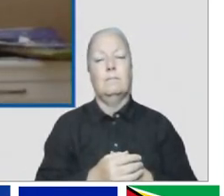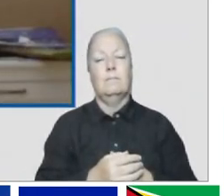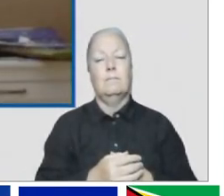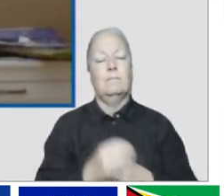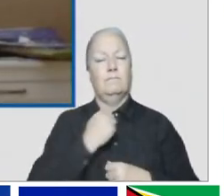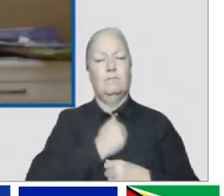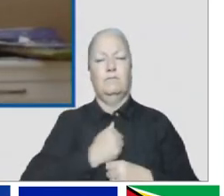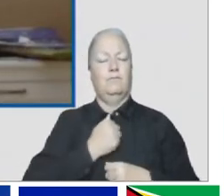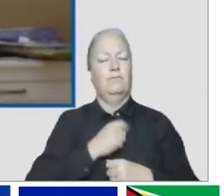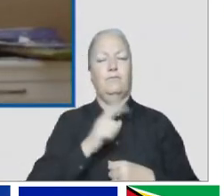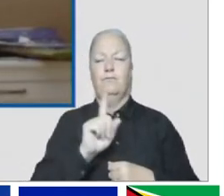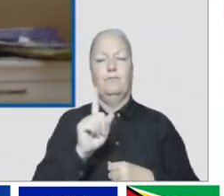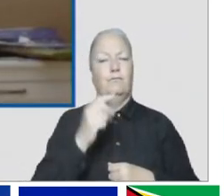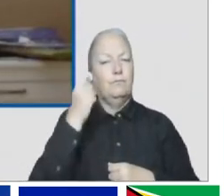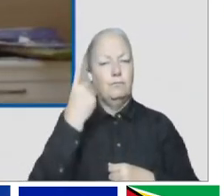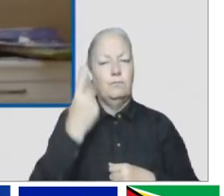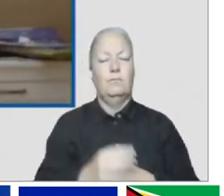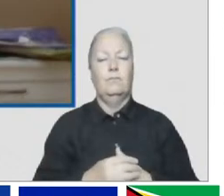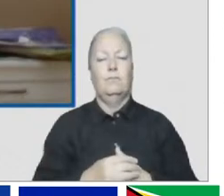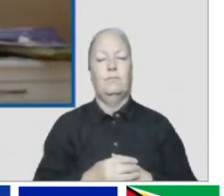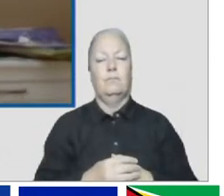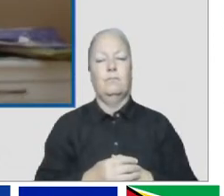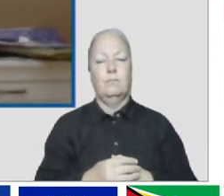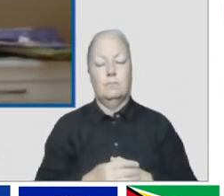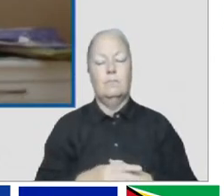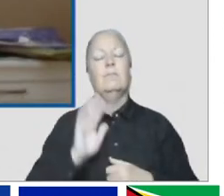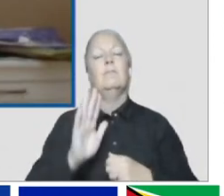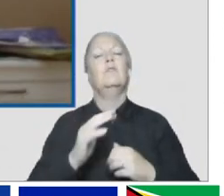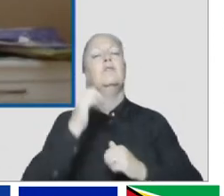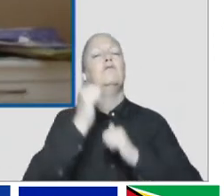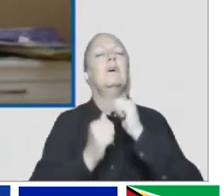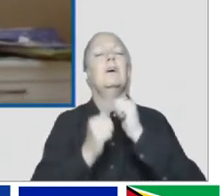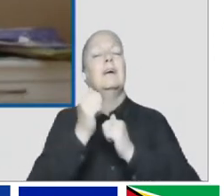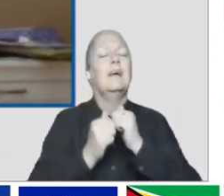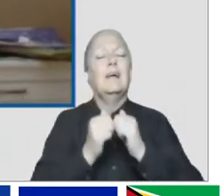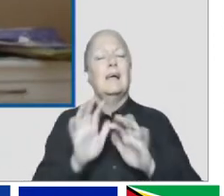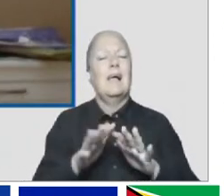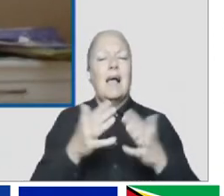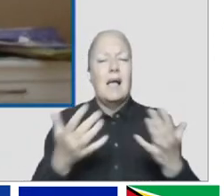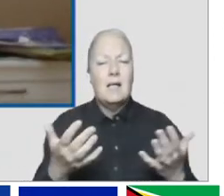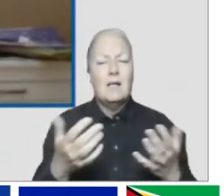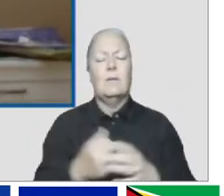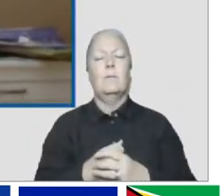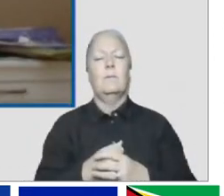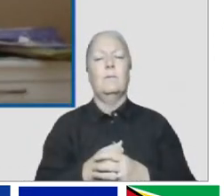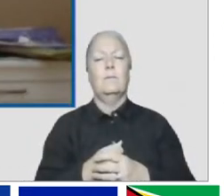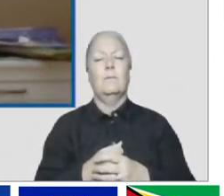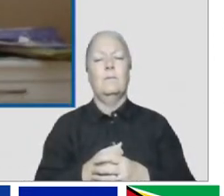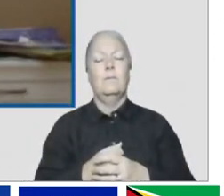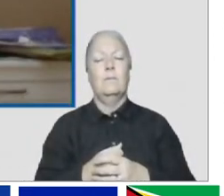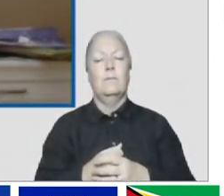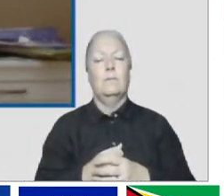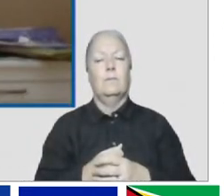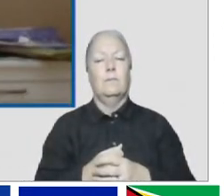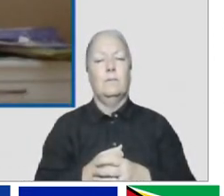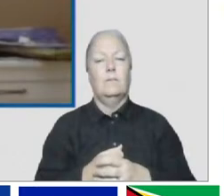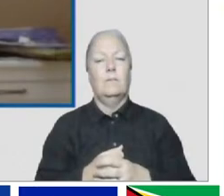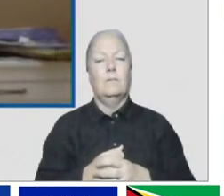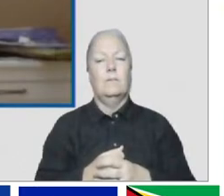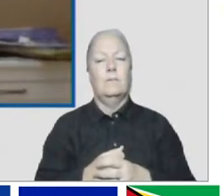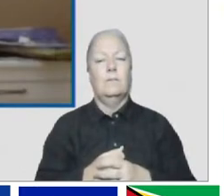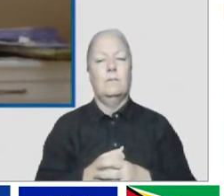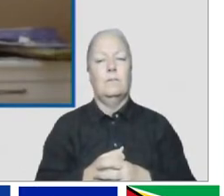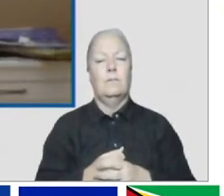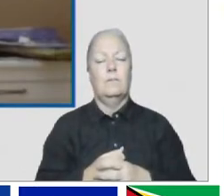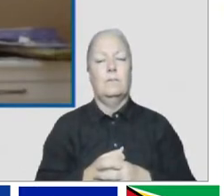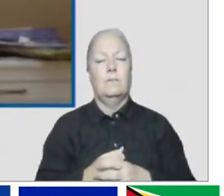about the structure, how you put that. And Dr. Henry actually talked about the structure, how you put it and actually work at the national level, which actually is coordination